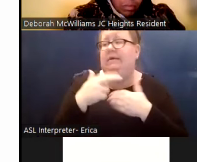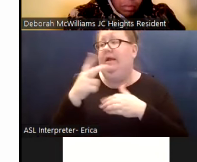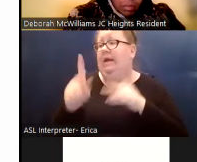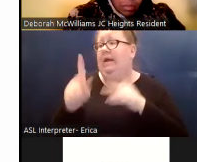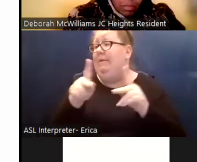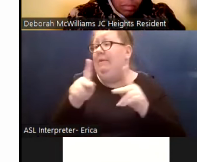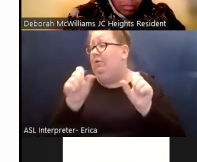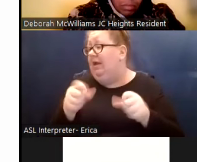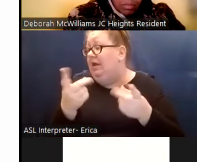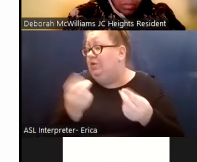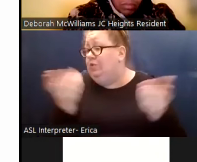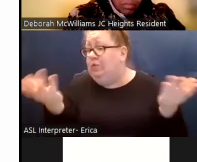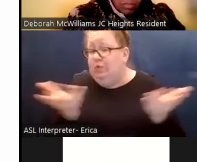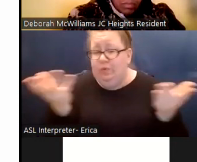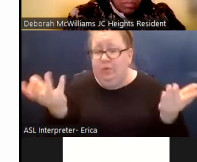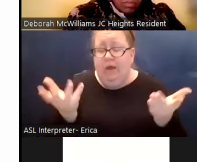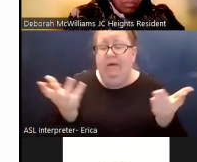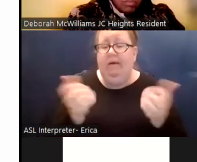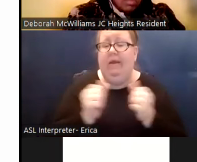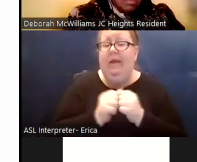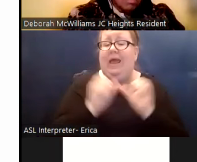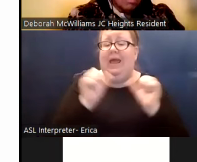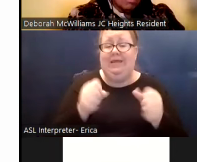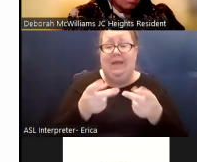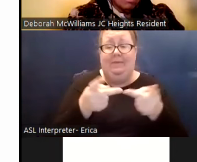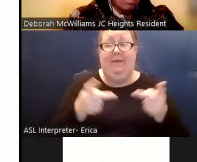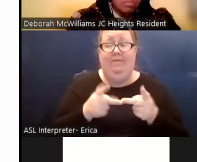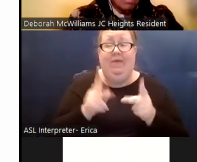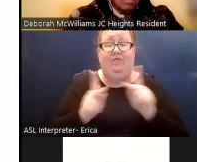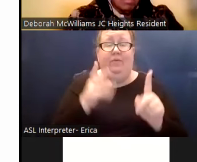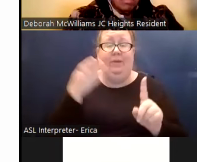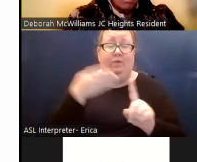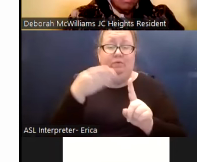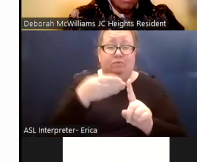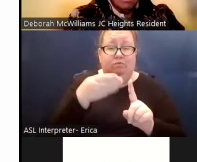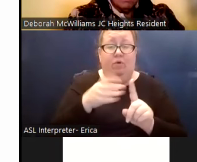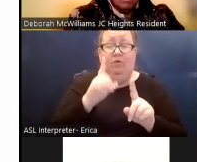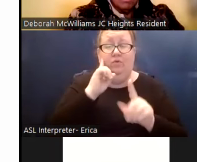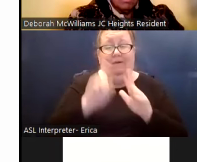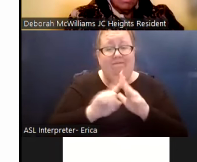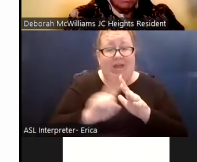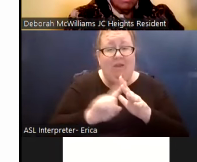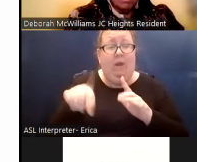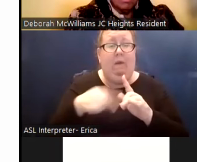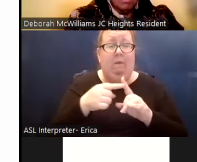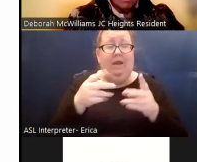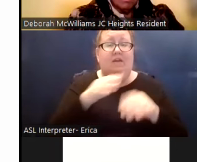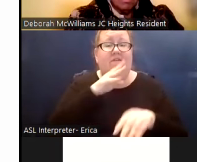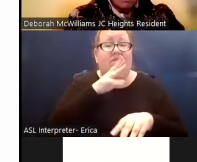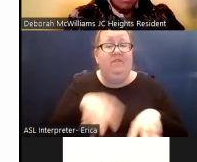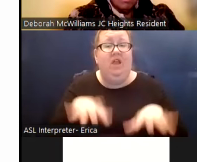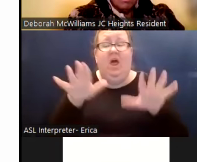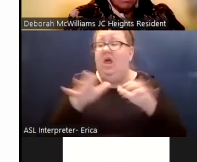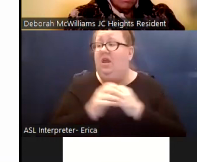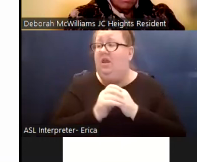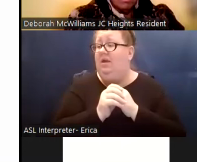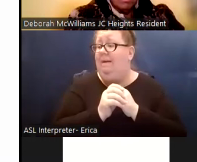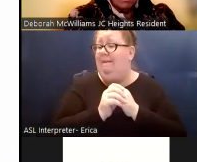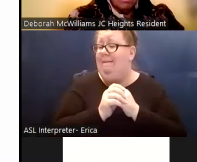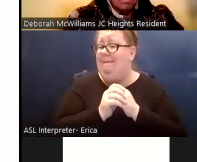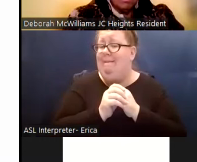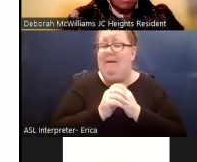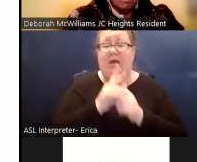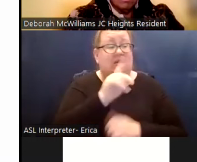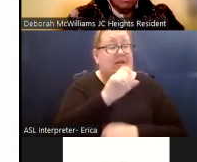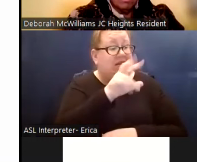serve as evacuation centers in the time of a flood. Are there other things that Kevin